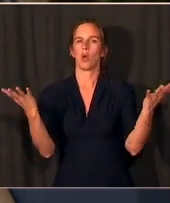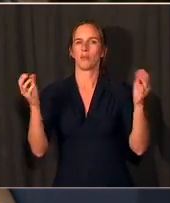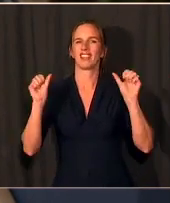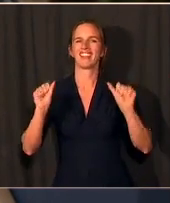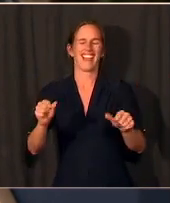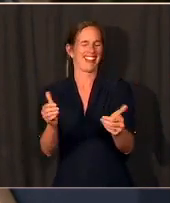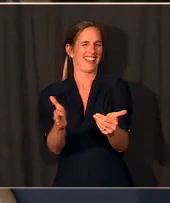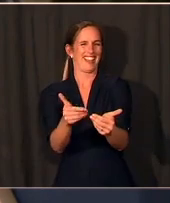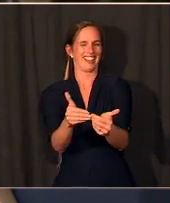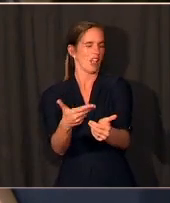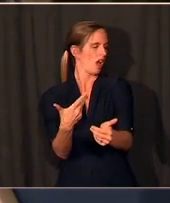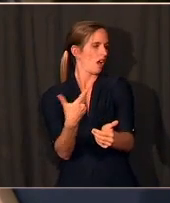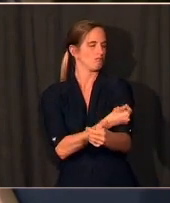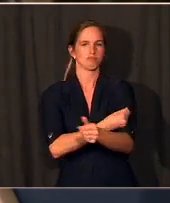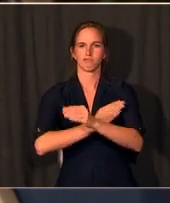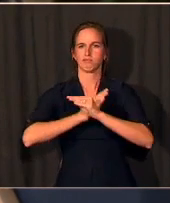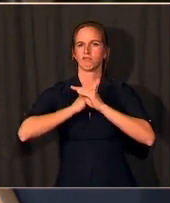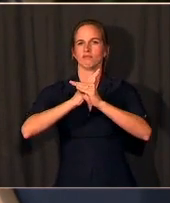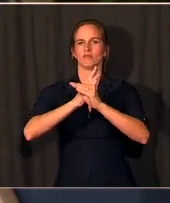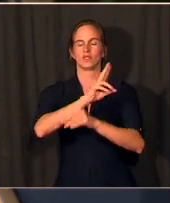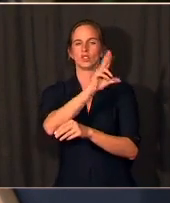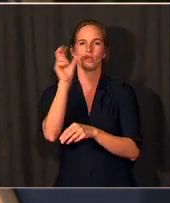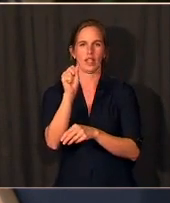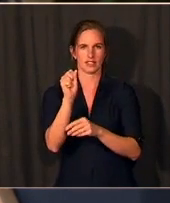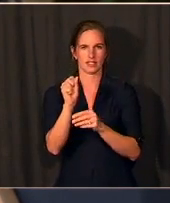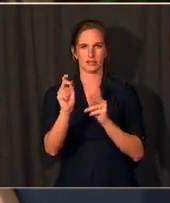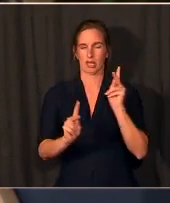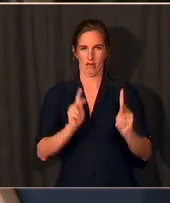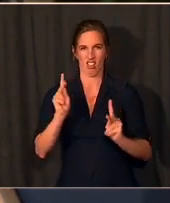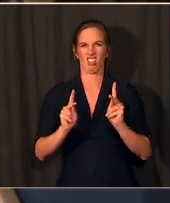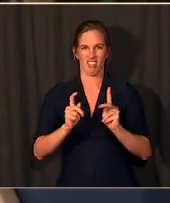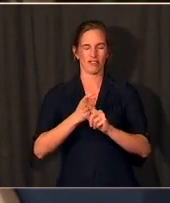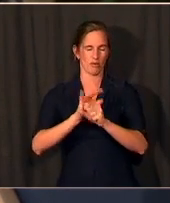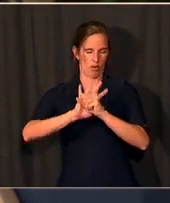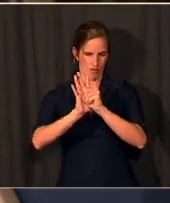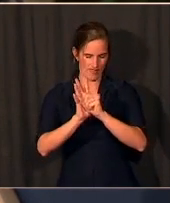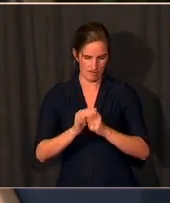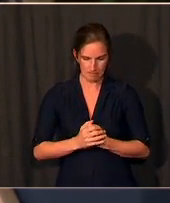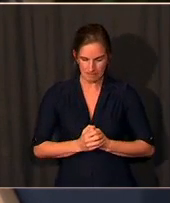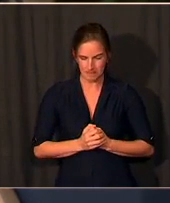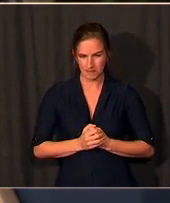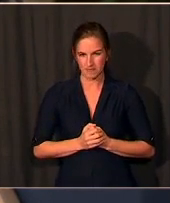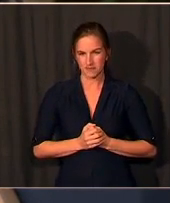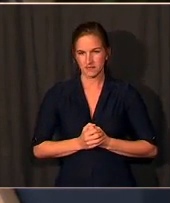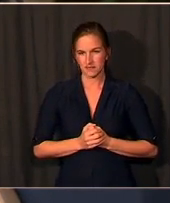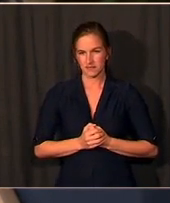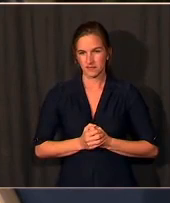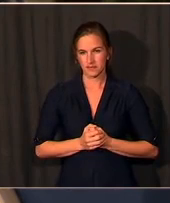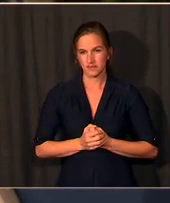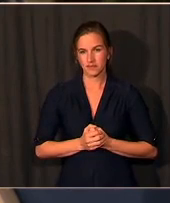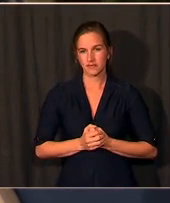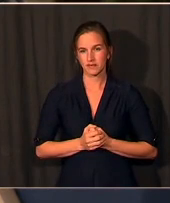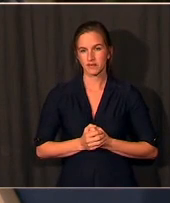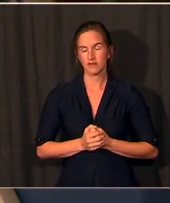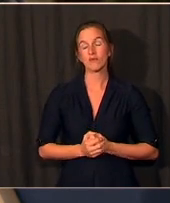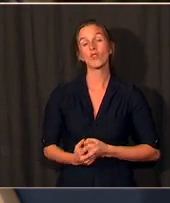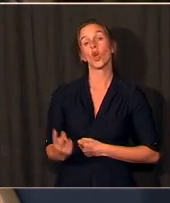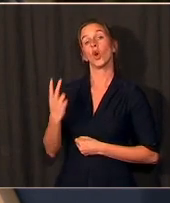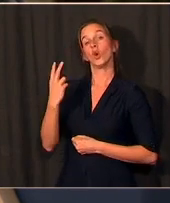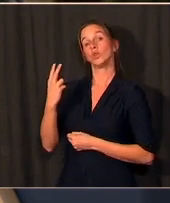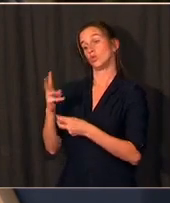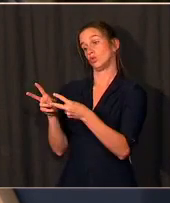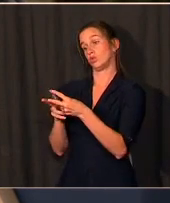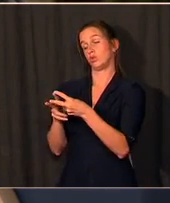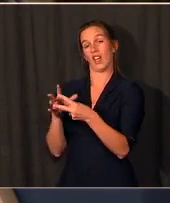immunize the US population. So the two vaccines that are completing their phase 3